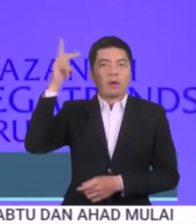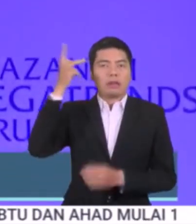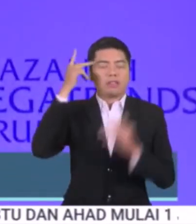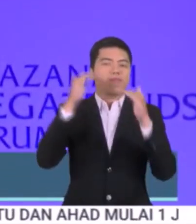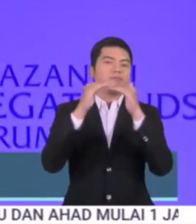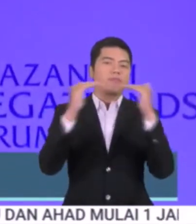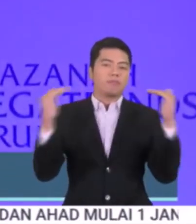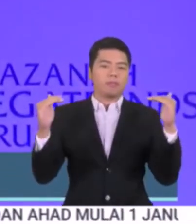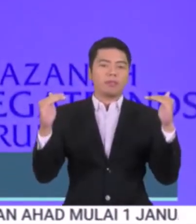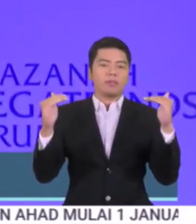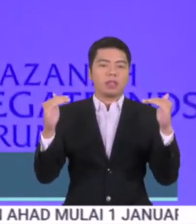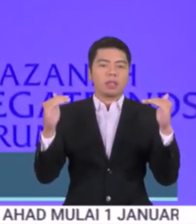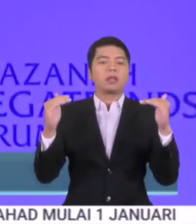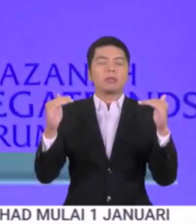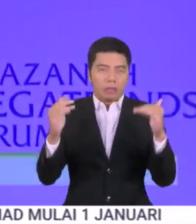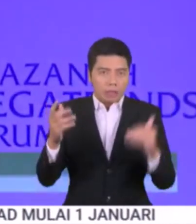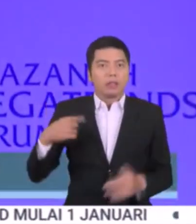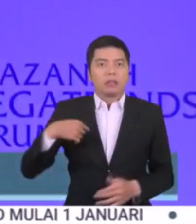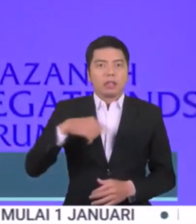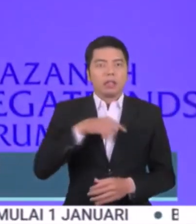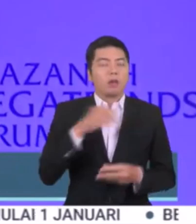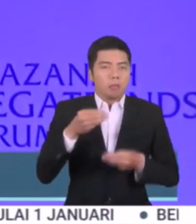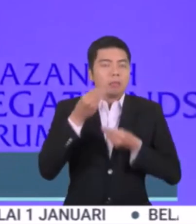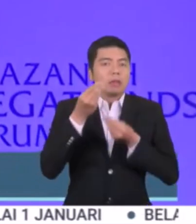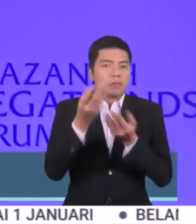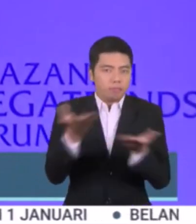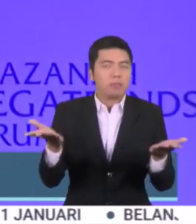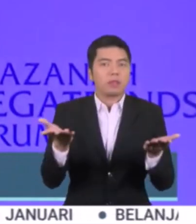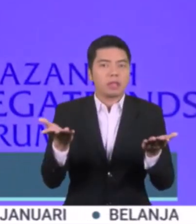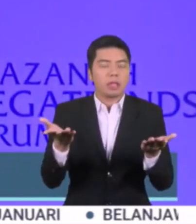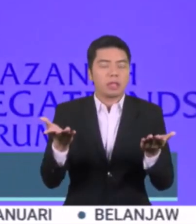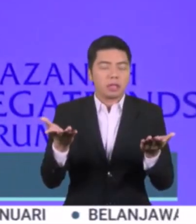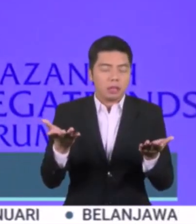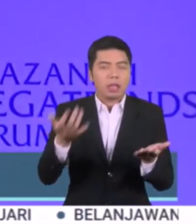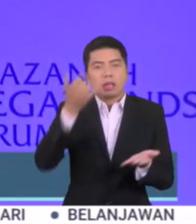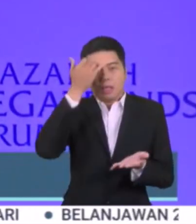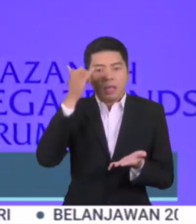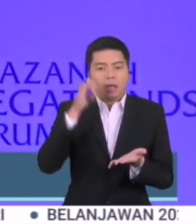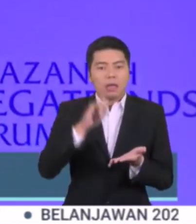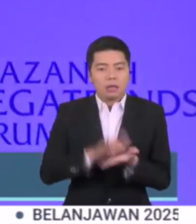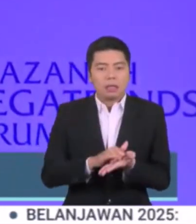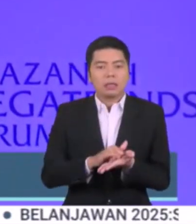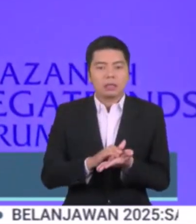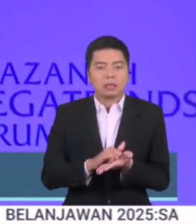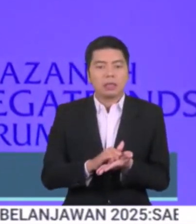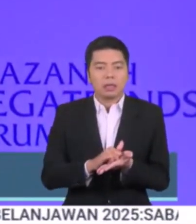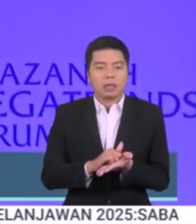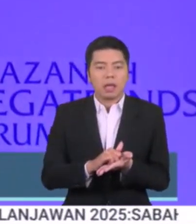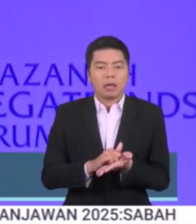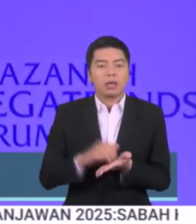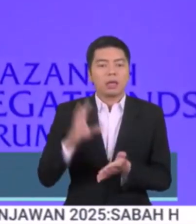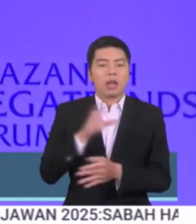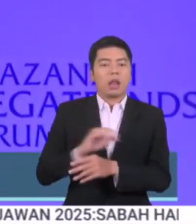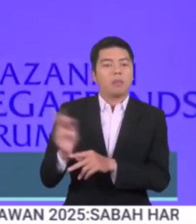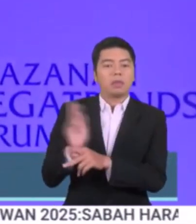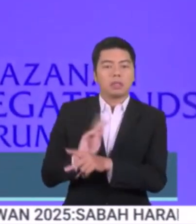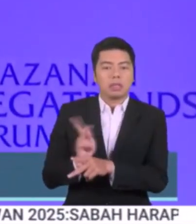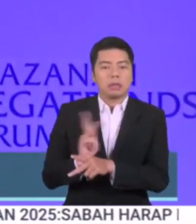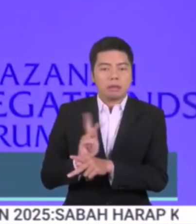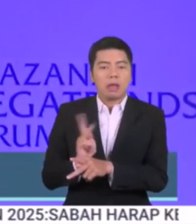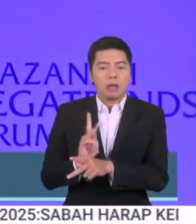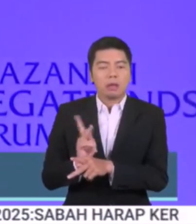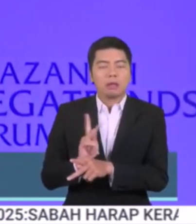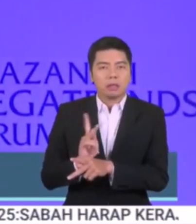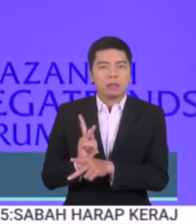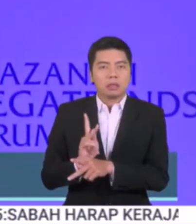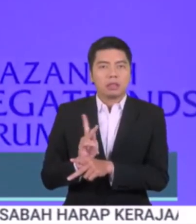stability. Let me assure you that we will not rest on our laurels or be complacent to let